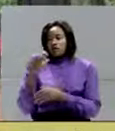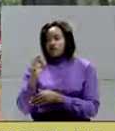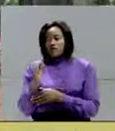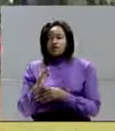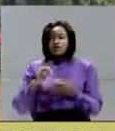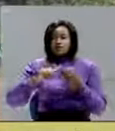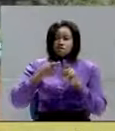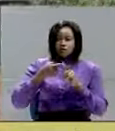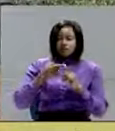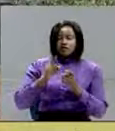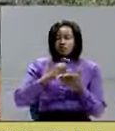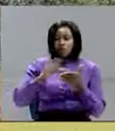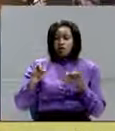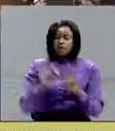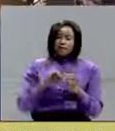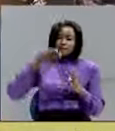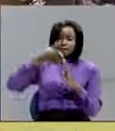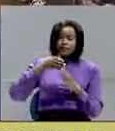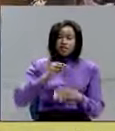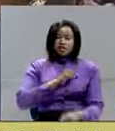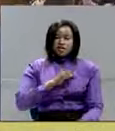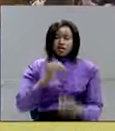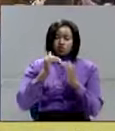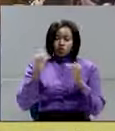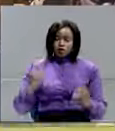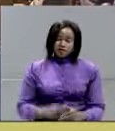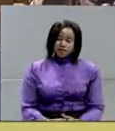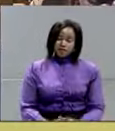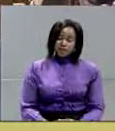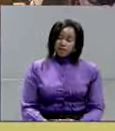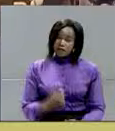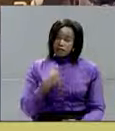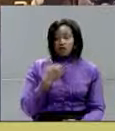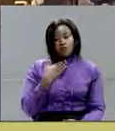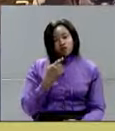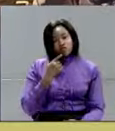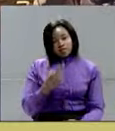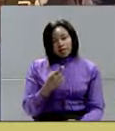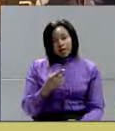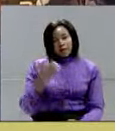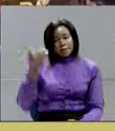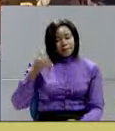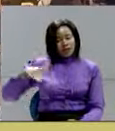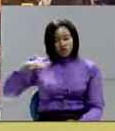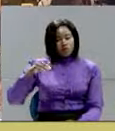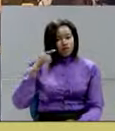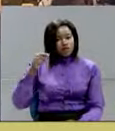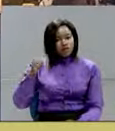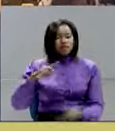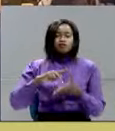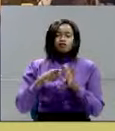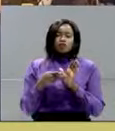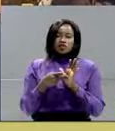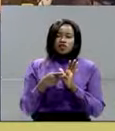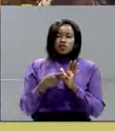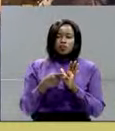Week, targeting gender equality. Let me state this. The main background of this project was the